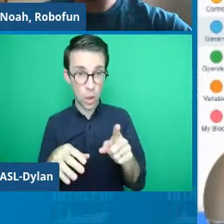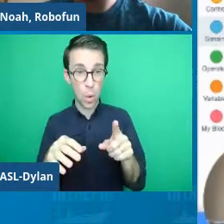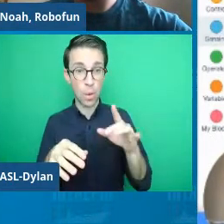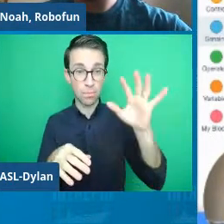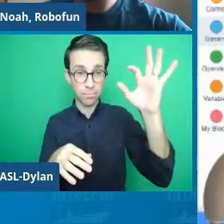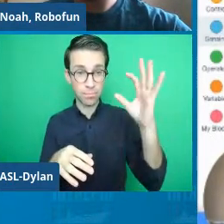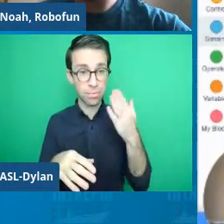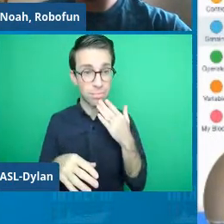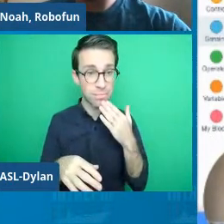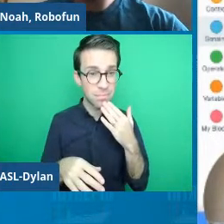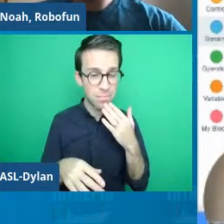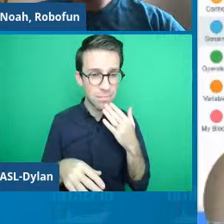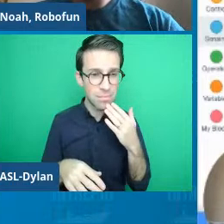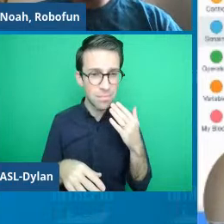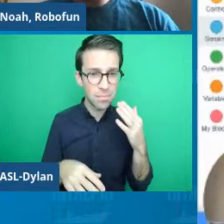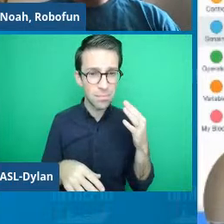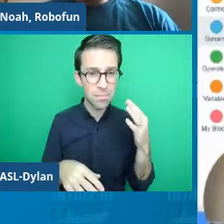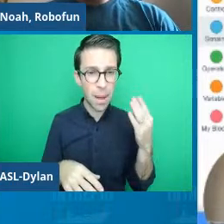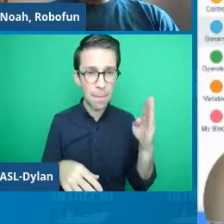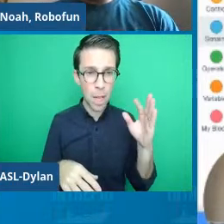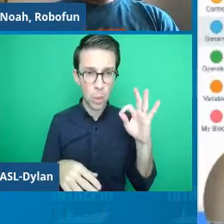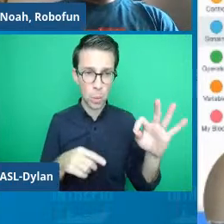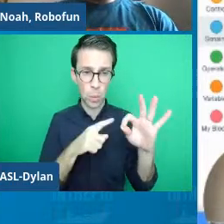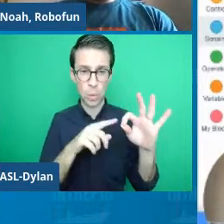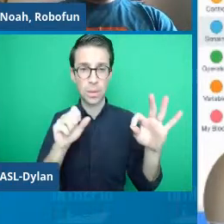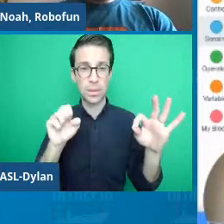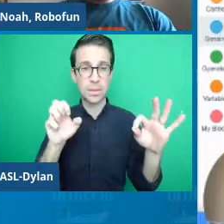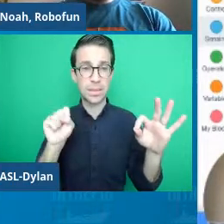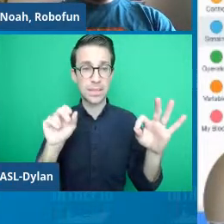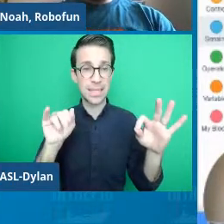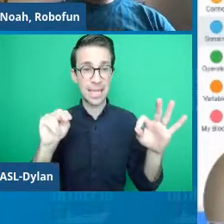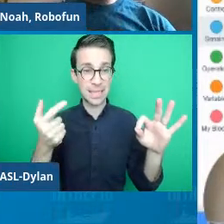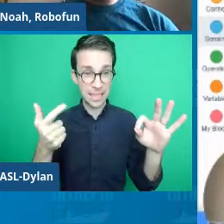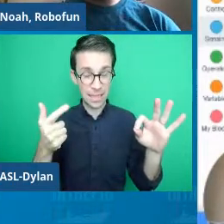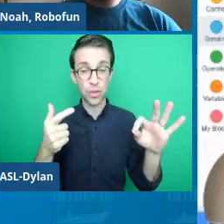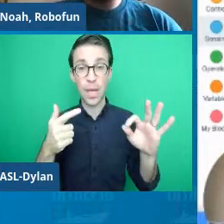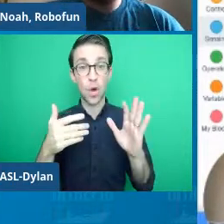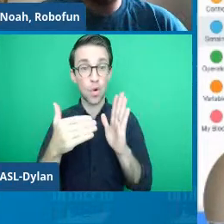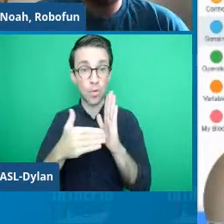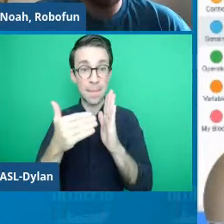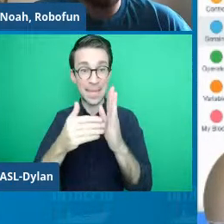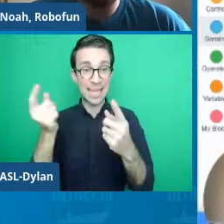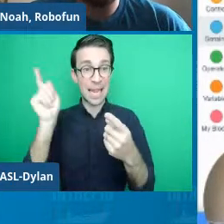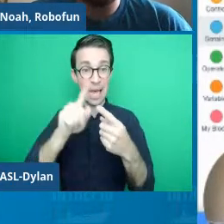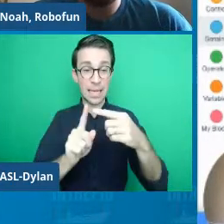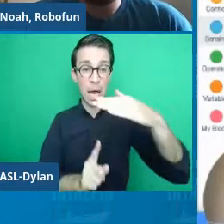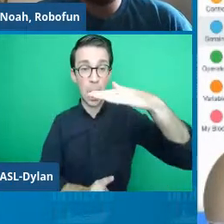like touching. And I'm going to say repeat until touching edge, or